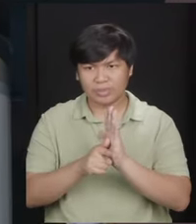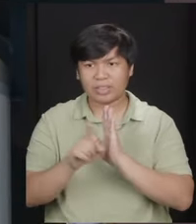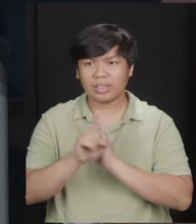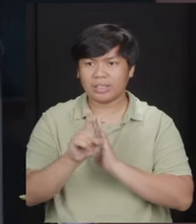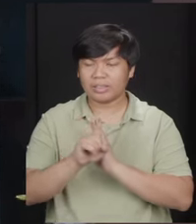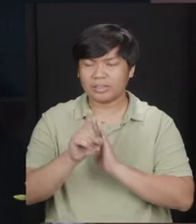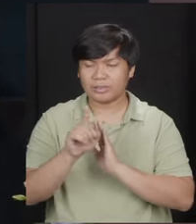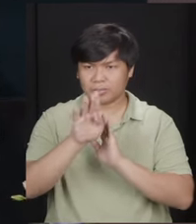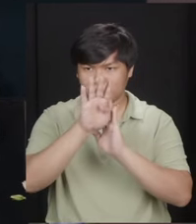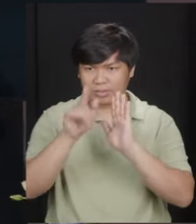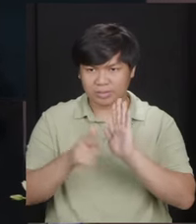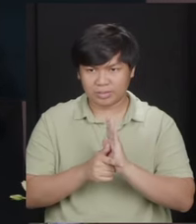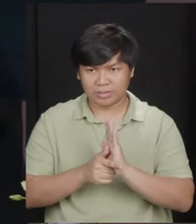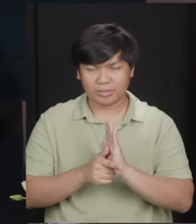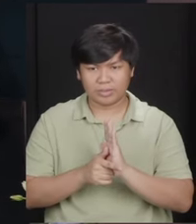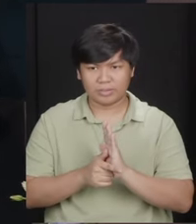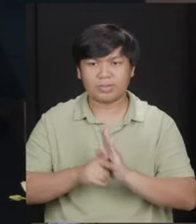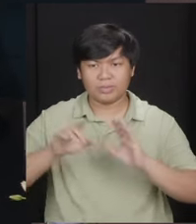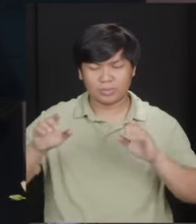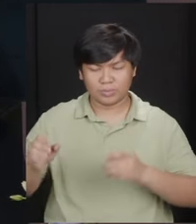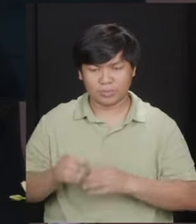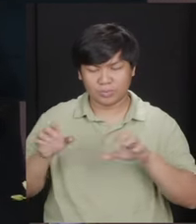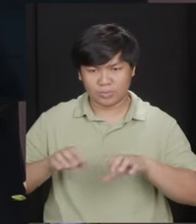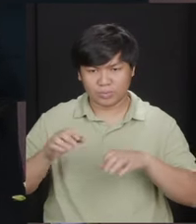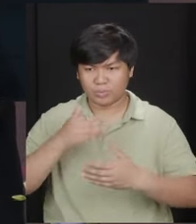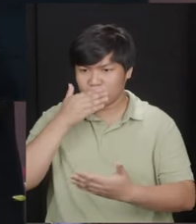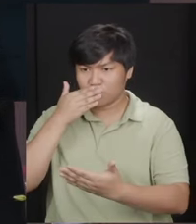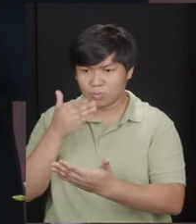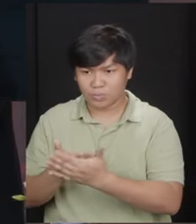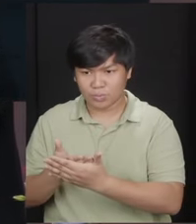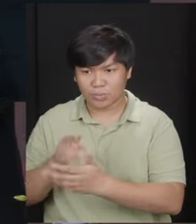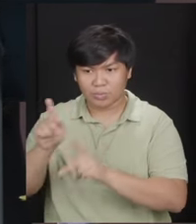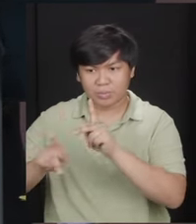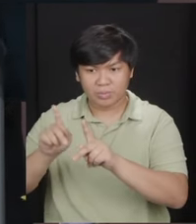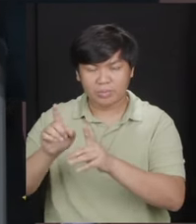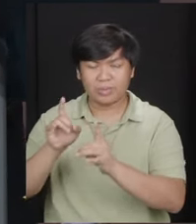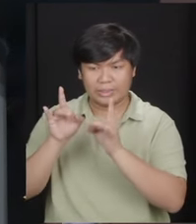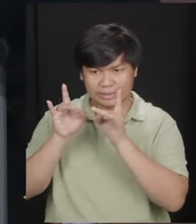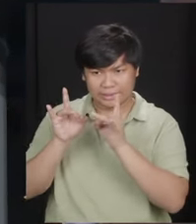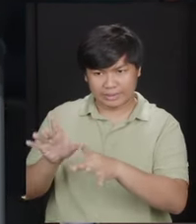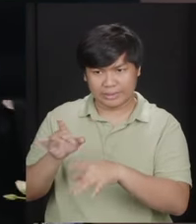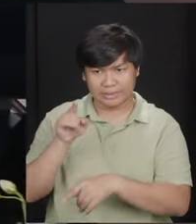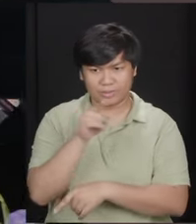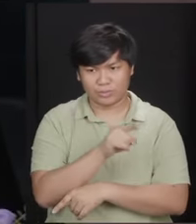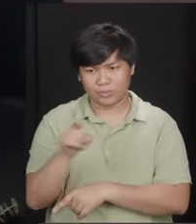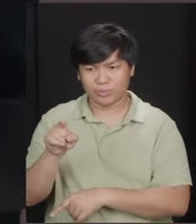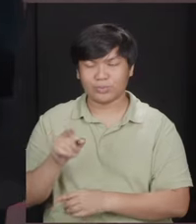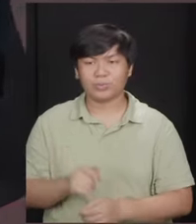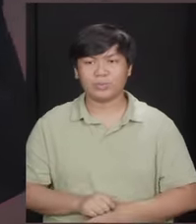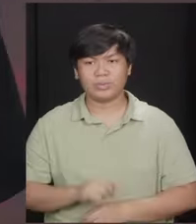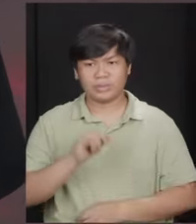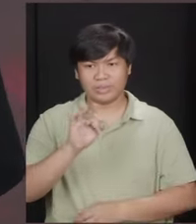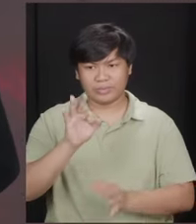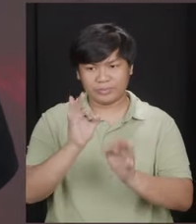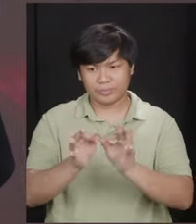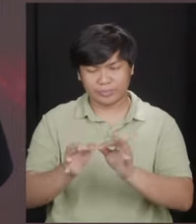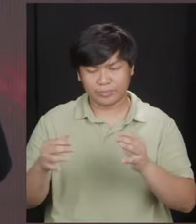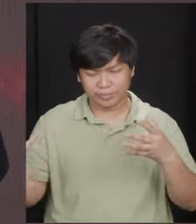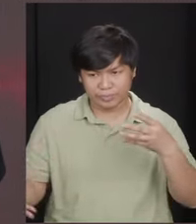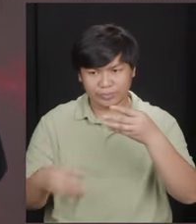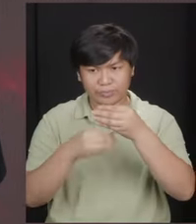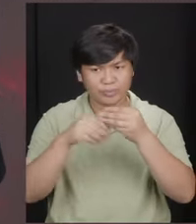rule? Do good to those who hate you. If you will now interpret that together